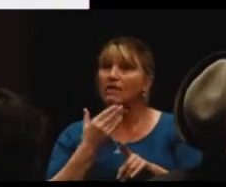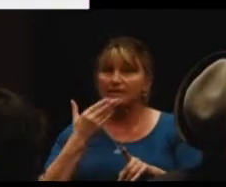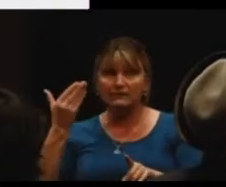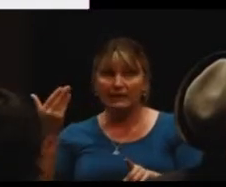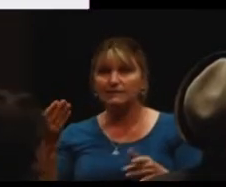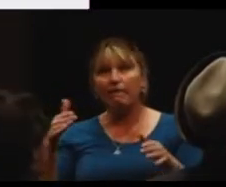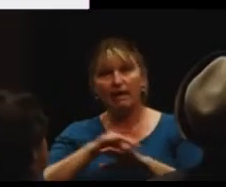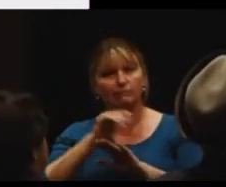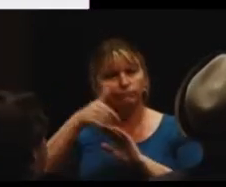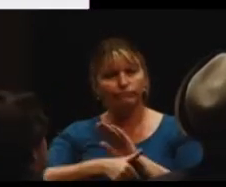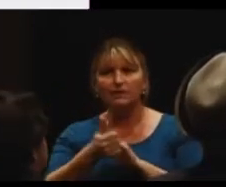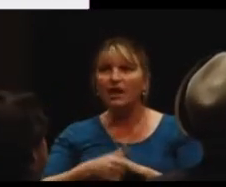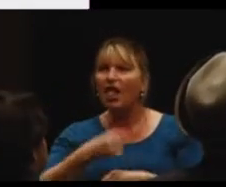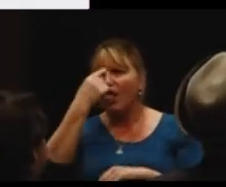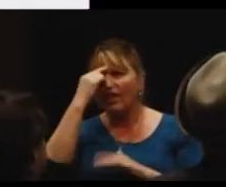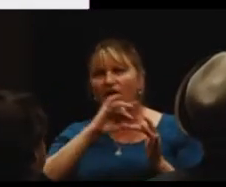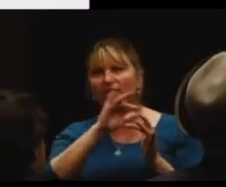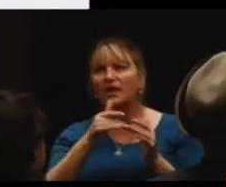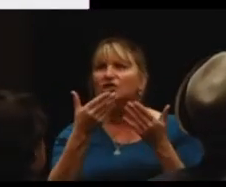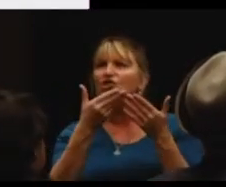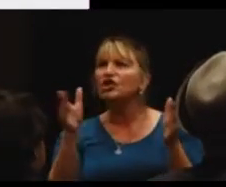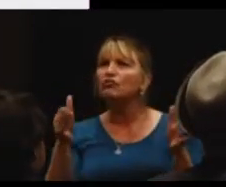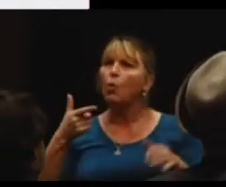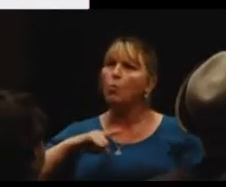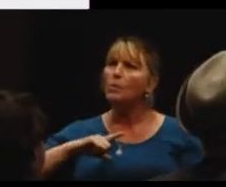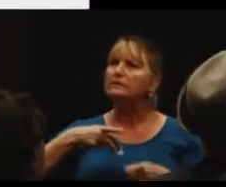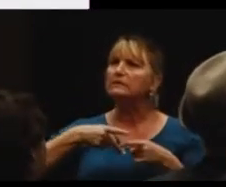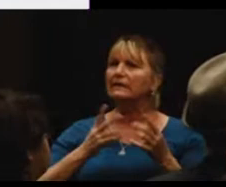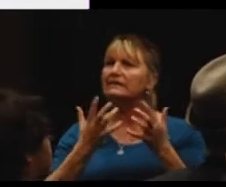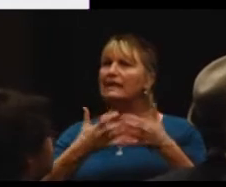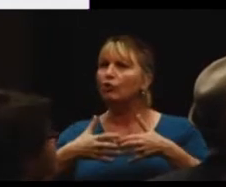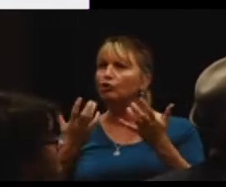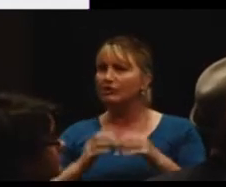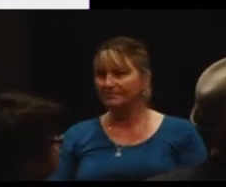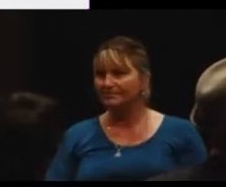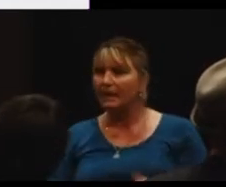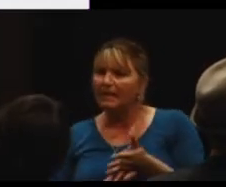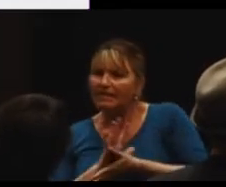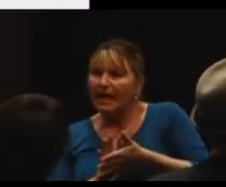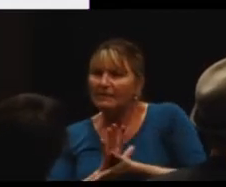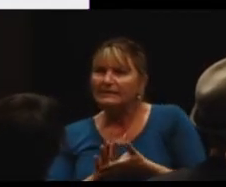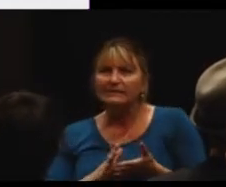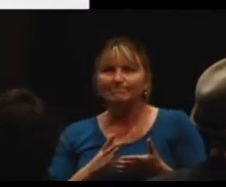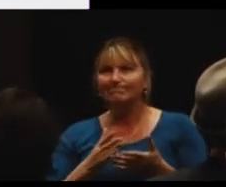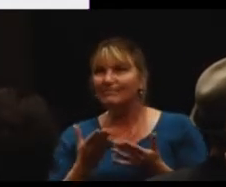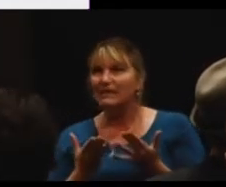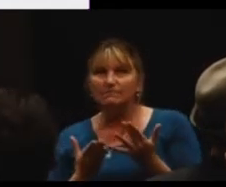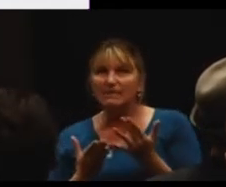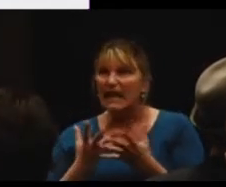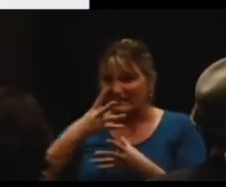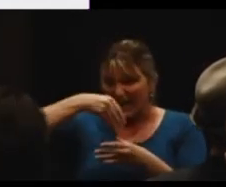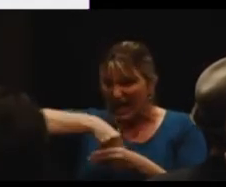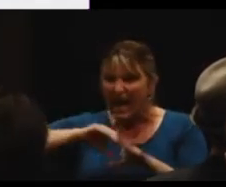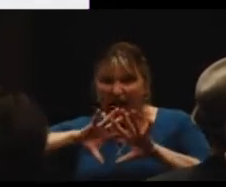the idea to think of the internet as a general purpose technology. And by general purpose technology, we're talking about something that is pervasive.